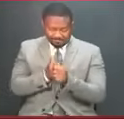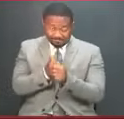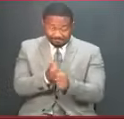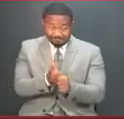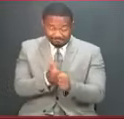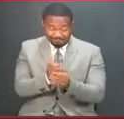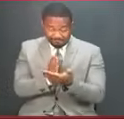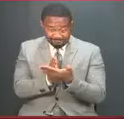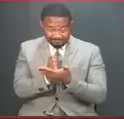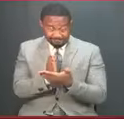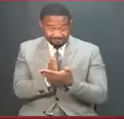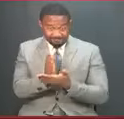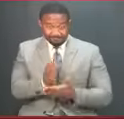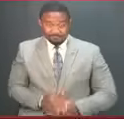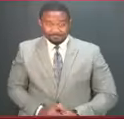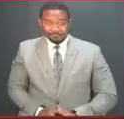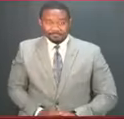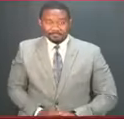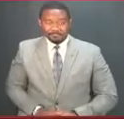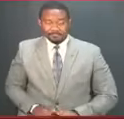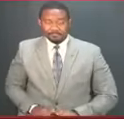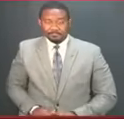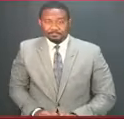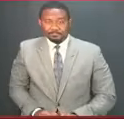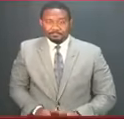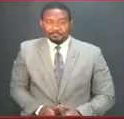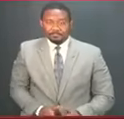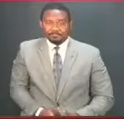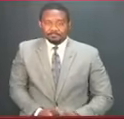Please, leader of the House.